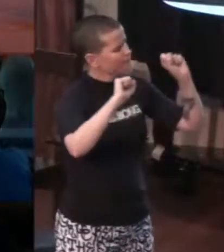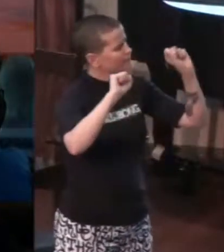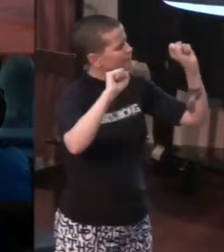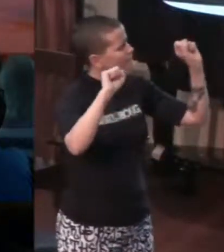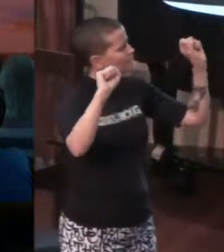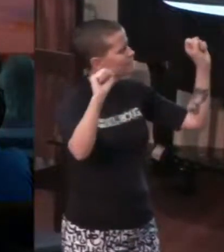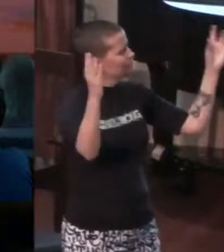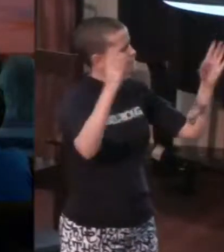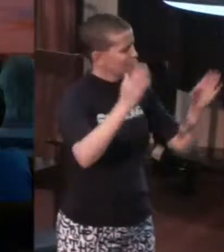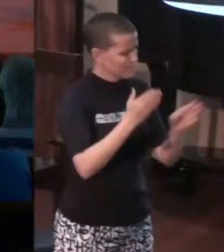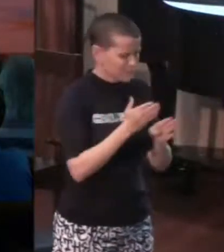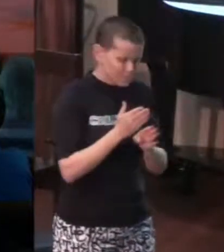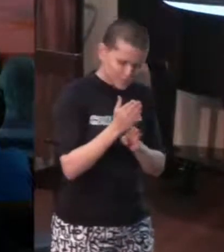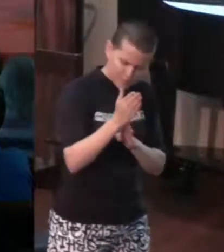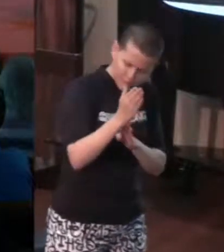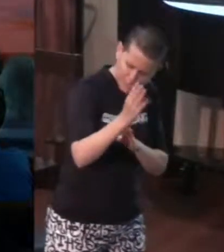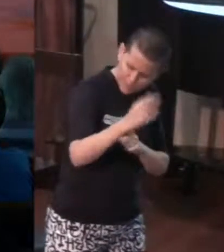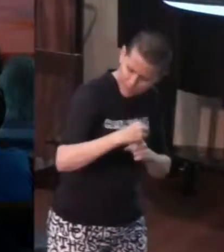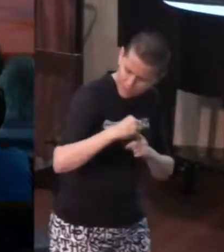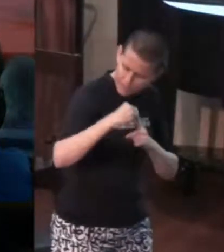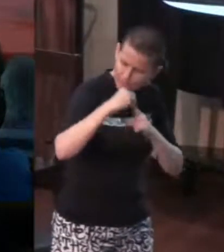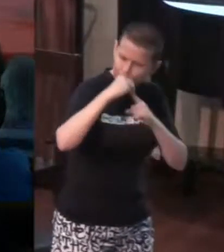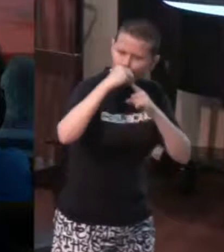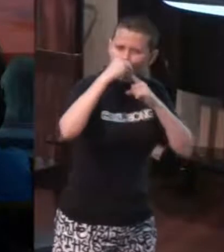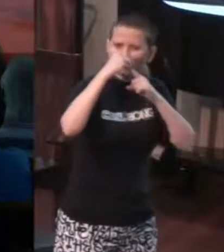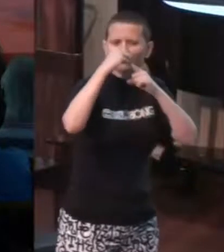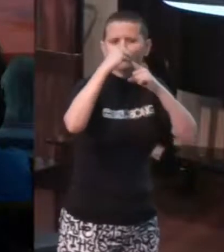like being free.